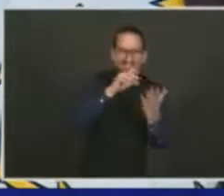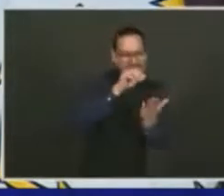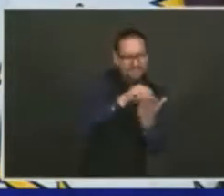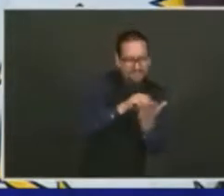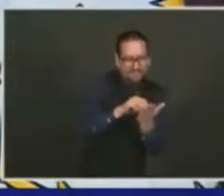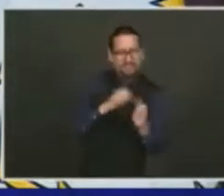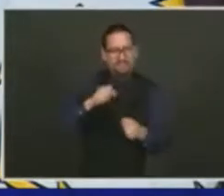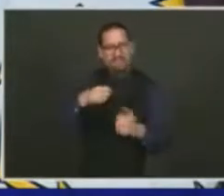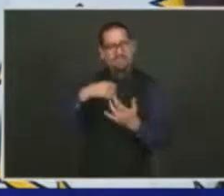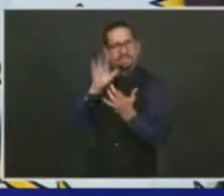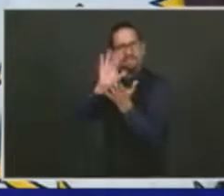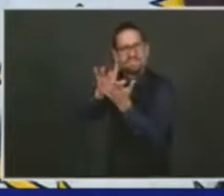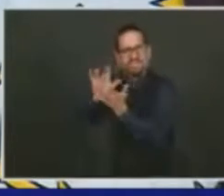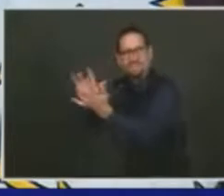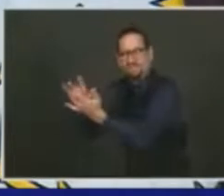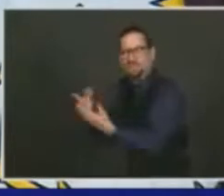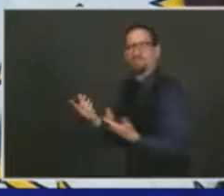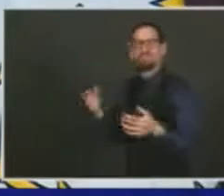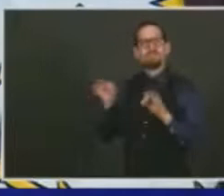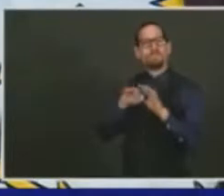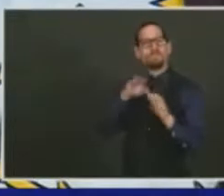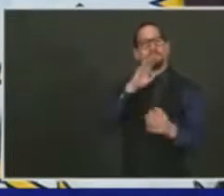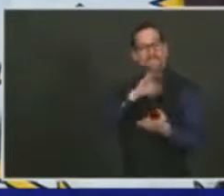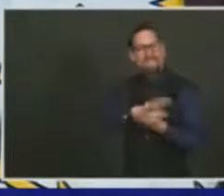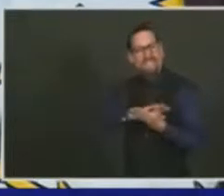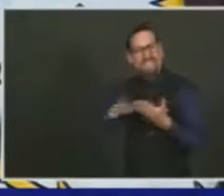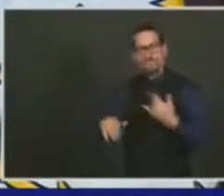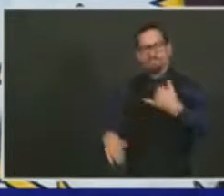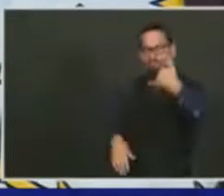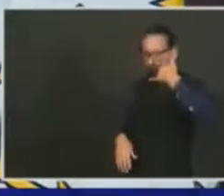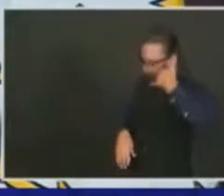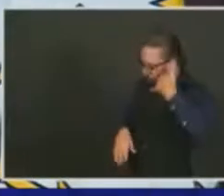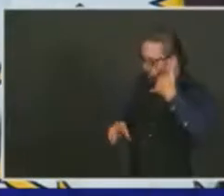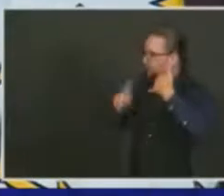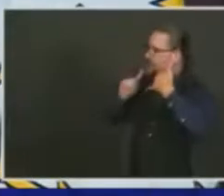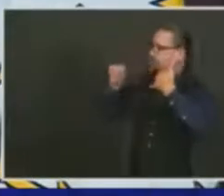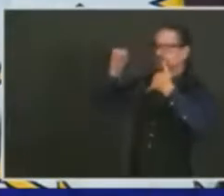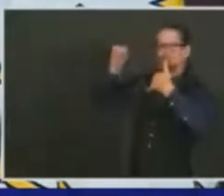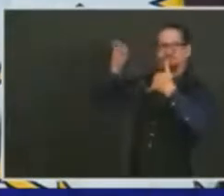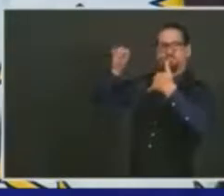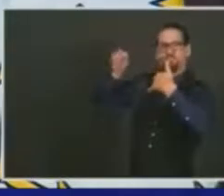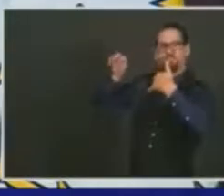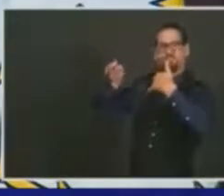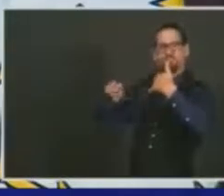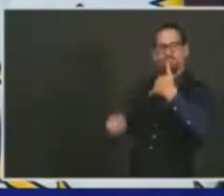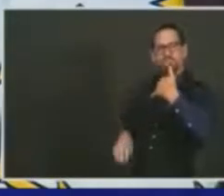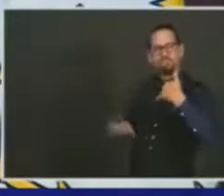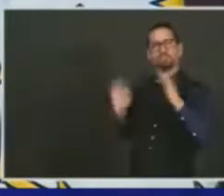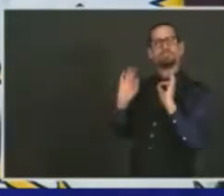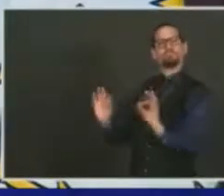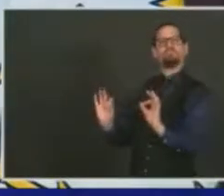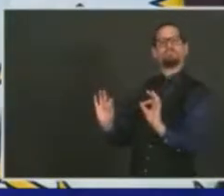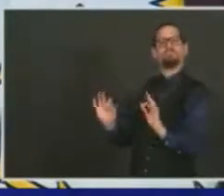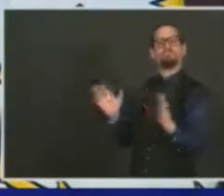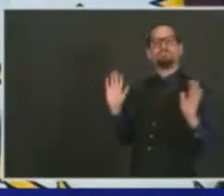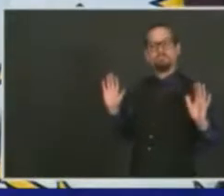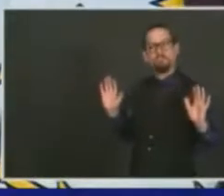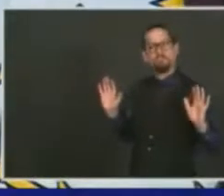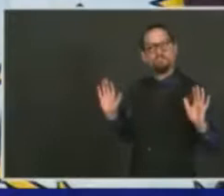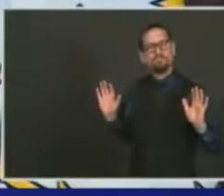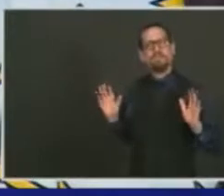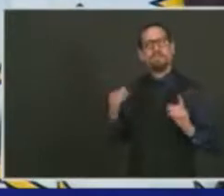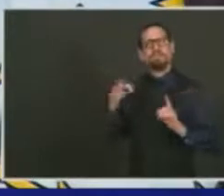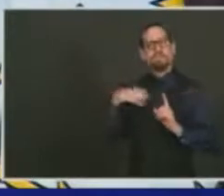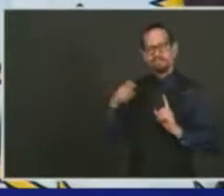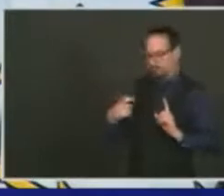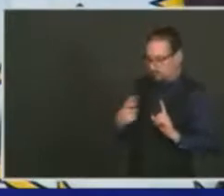close contacts are, or if they call you and tell you, please, you have to be in quarantine, I would ask you to